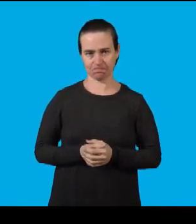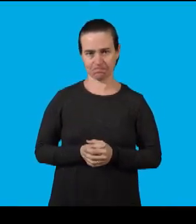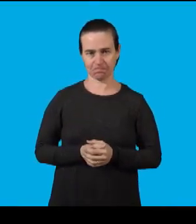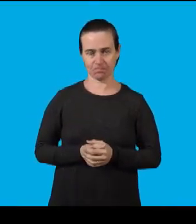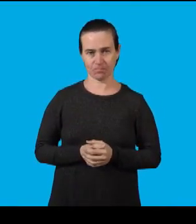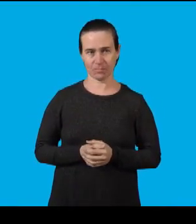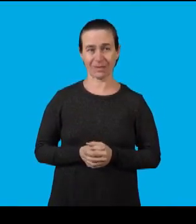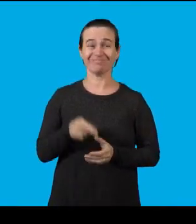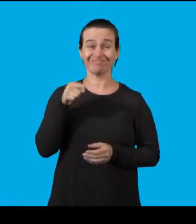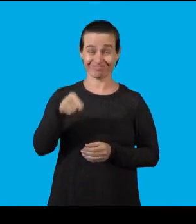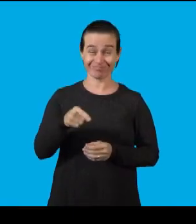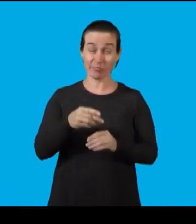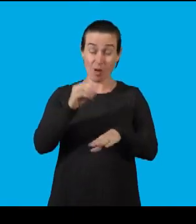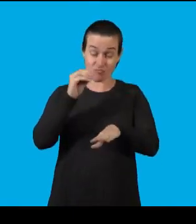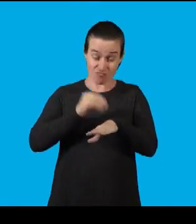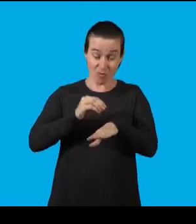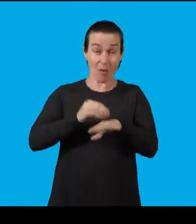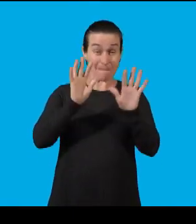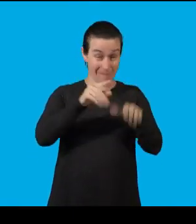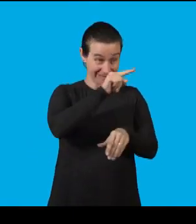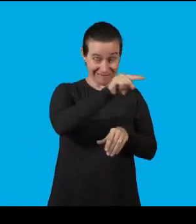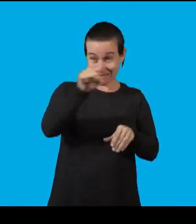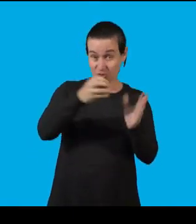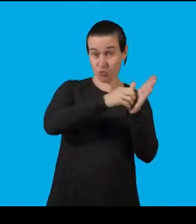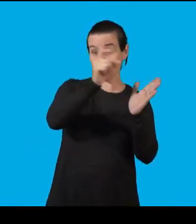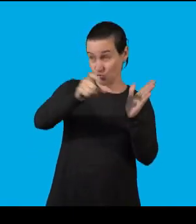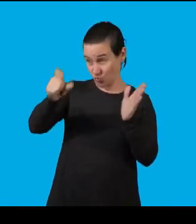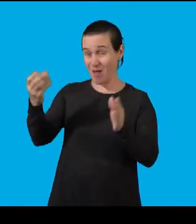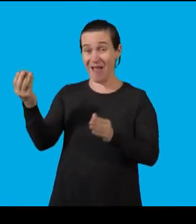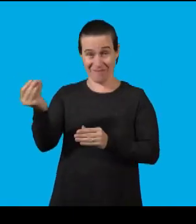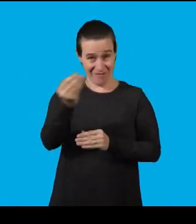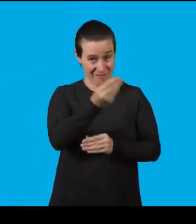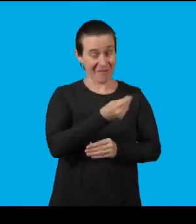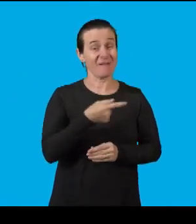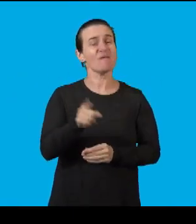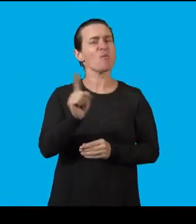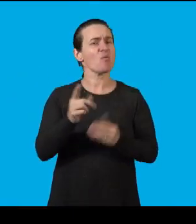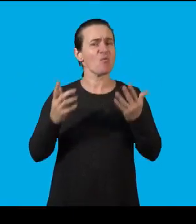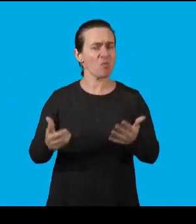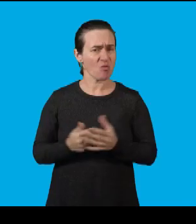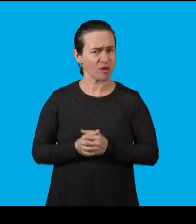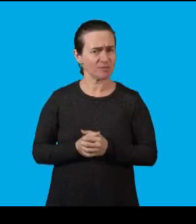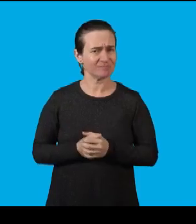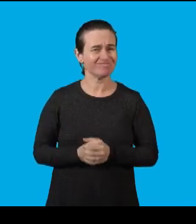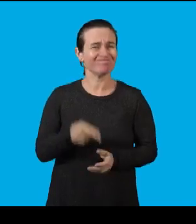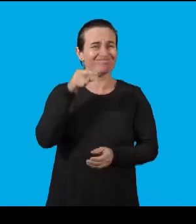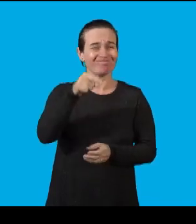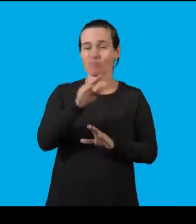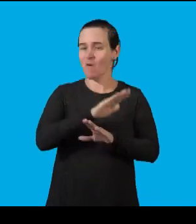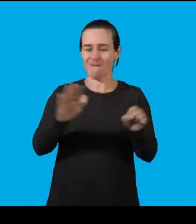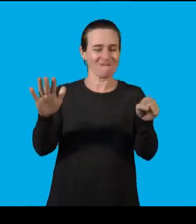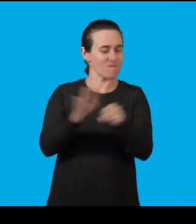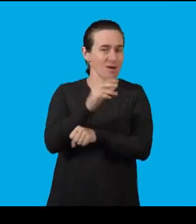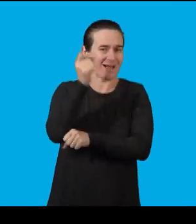if you look at the problem that most learners experience in an exam situation is that there is